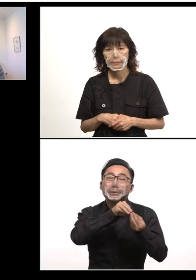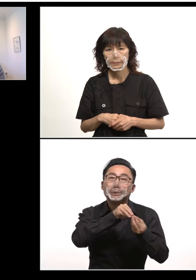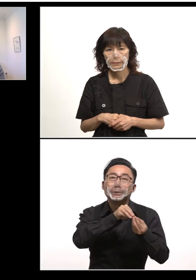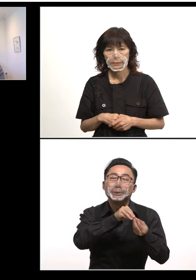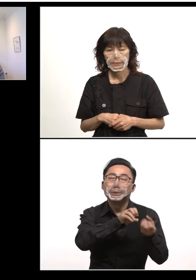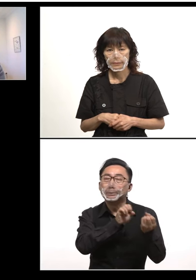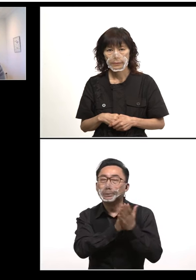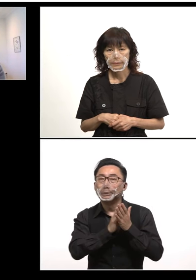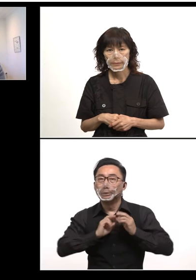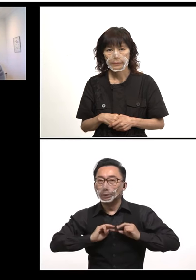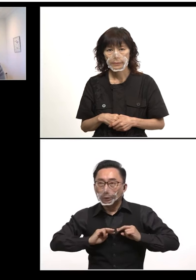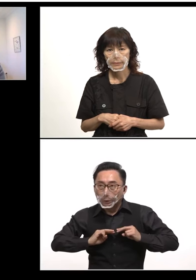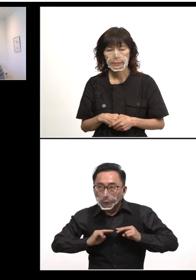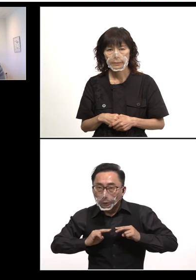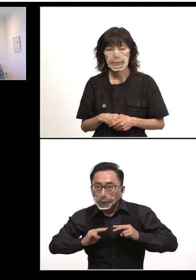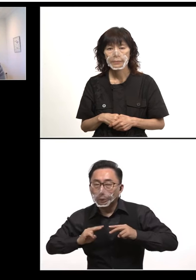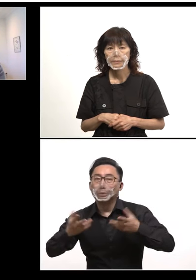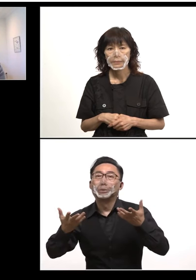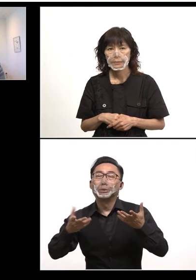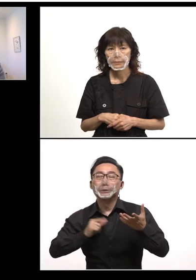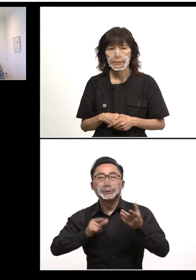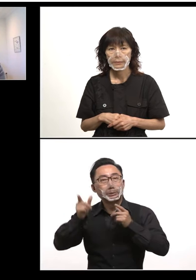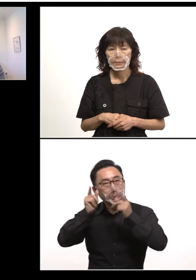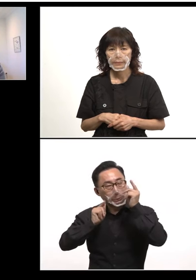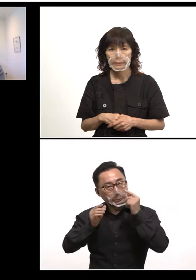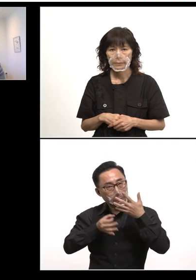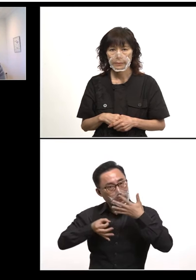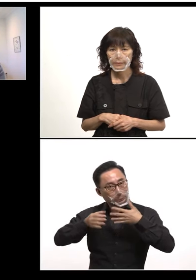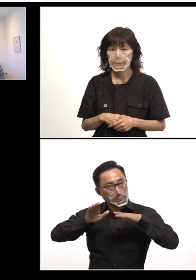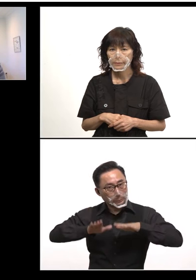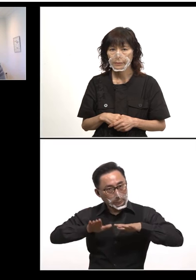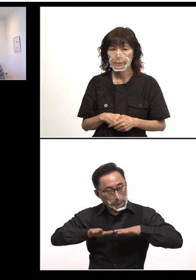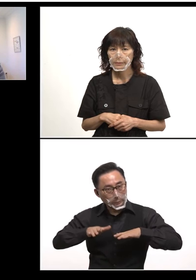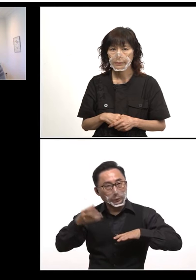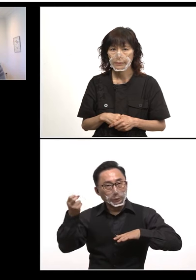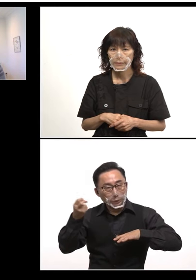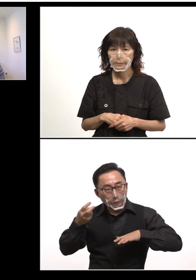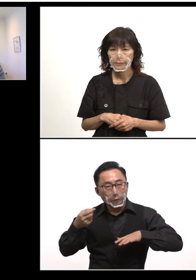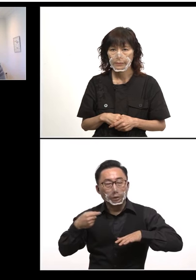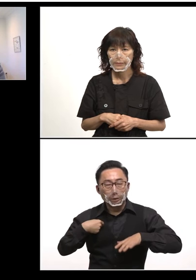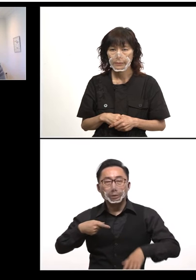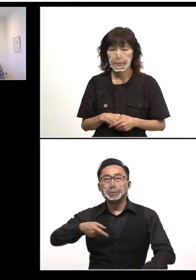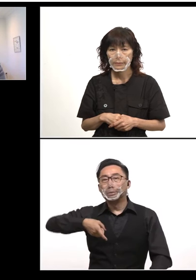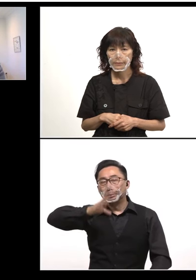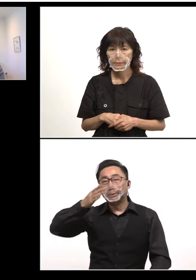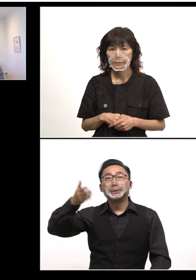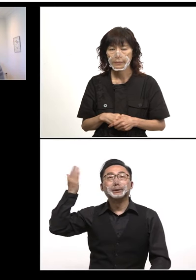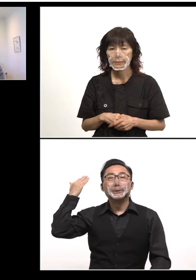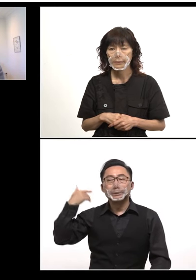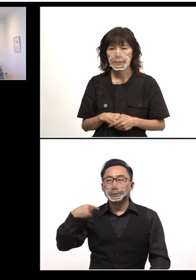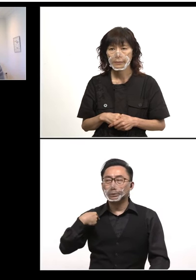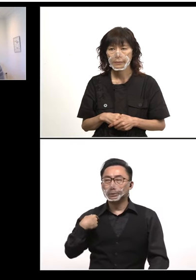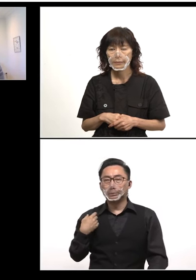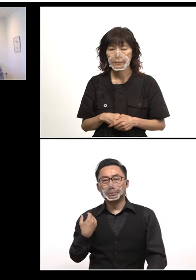grades, and you realize how your former behavior, hopefully, has grown, or how you've grown to understand it